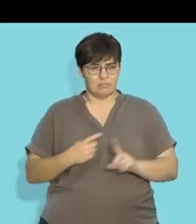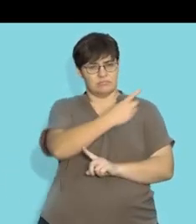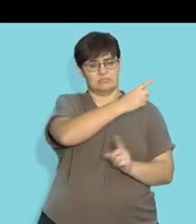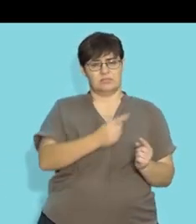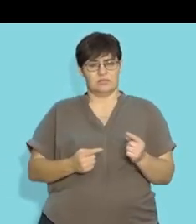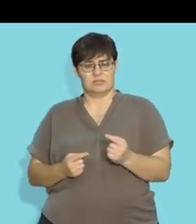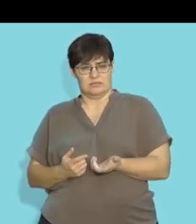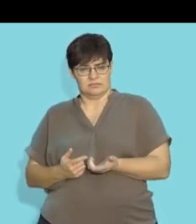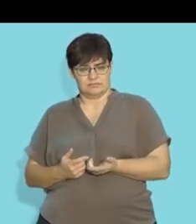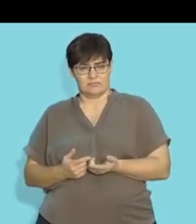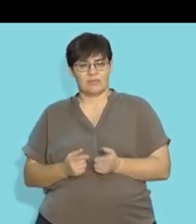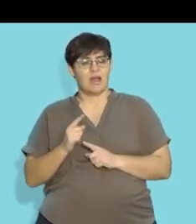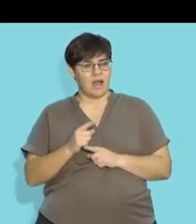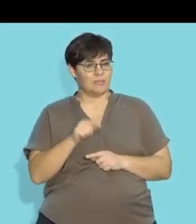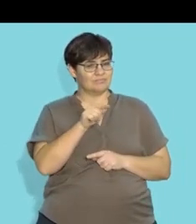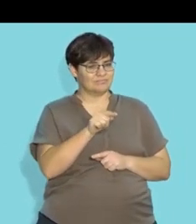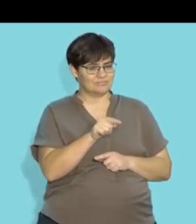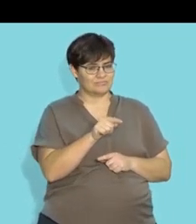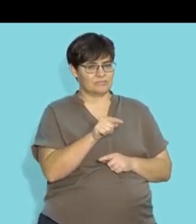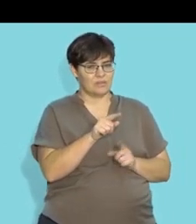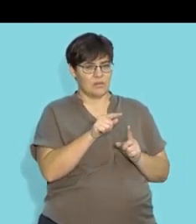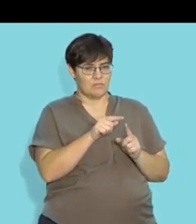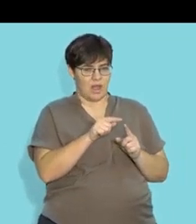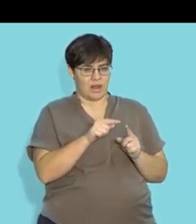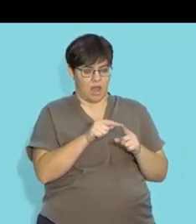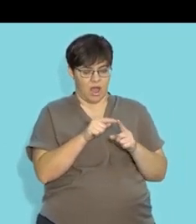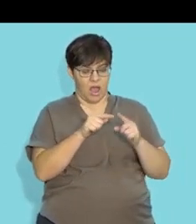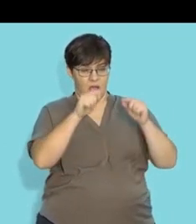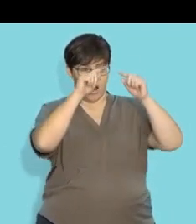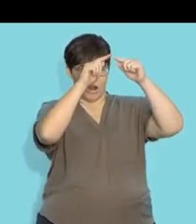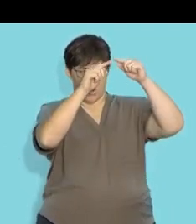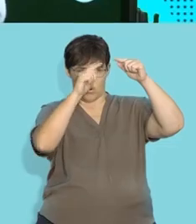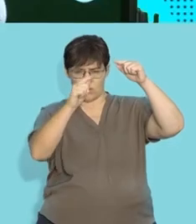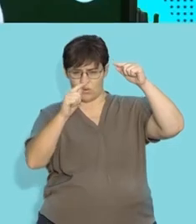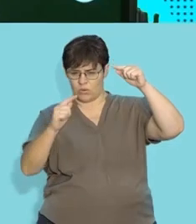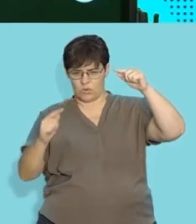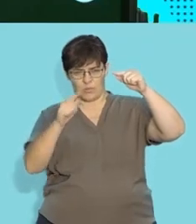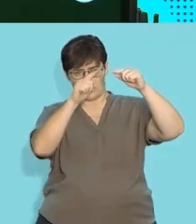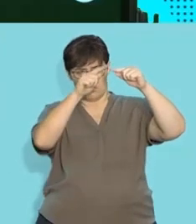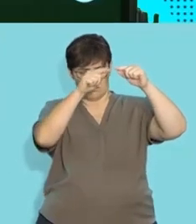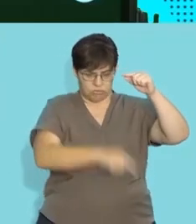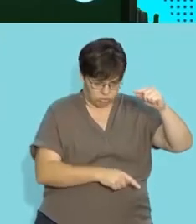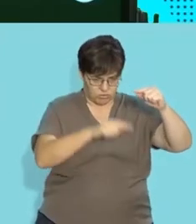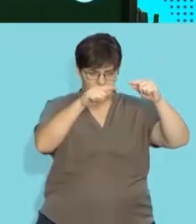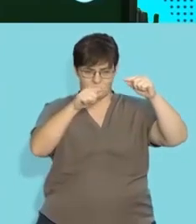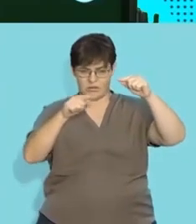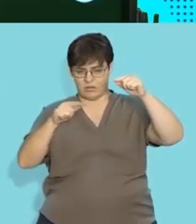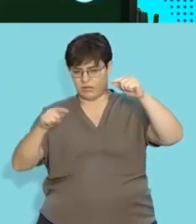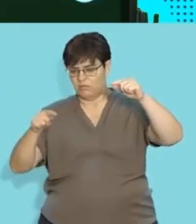so there's a huge deviation from the line of best fit.